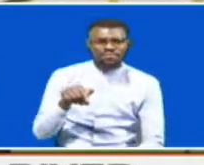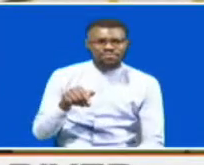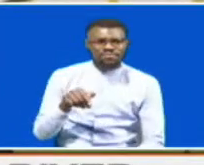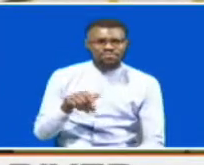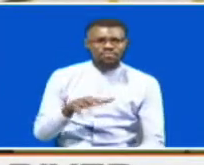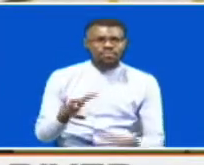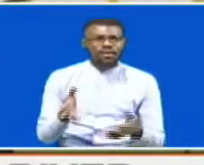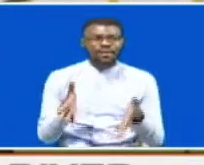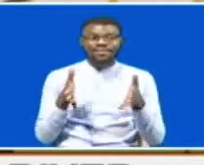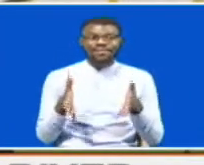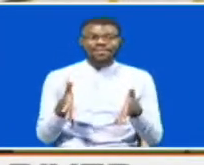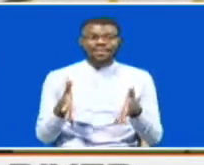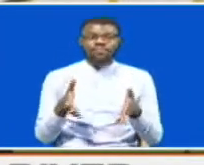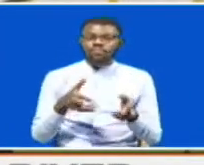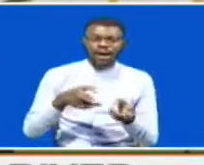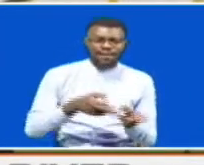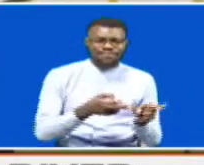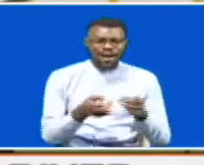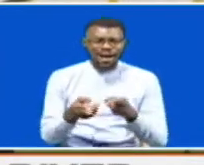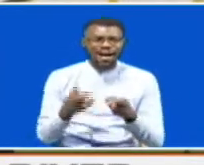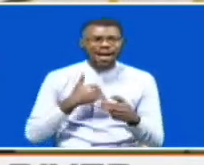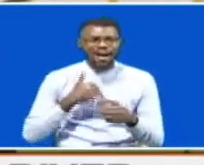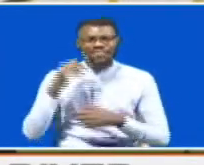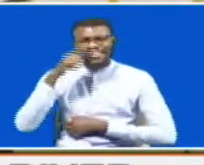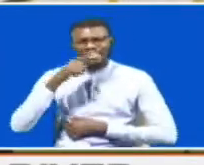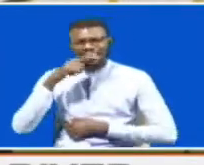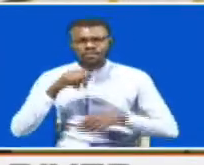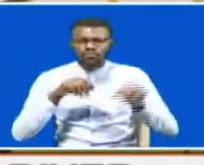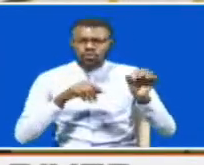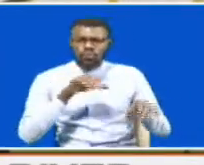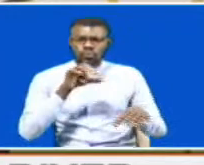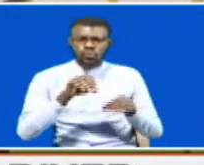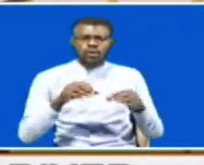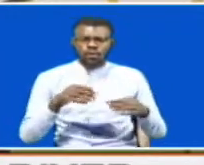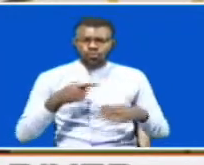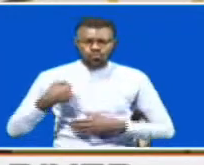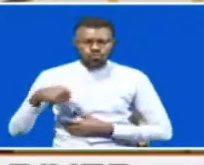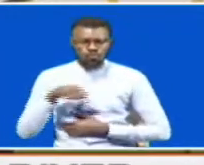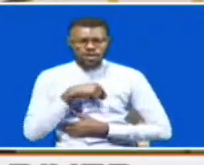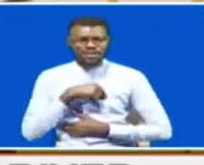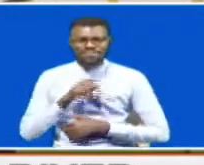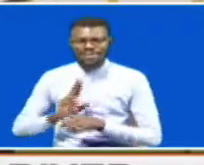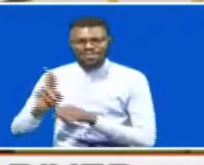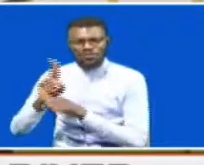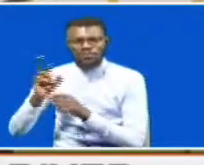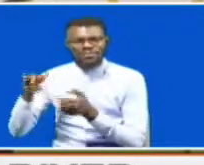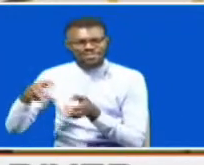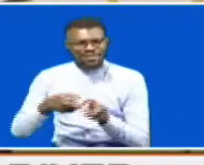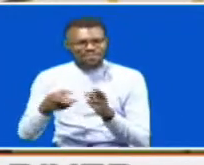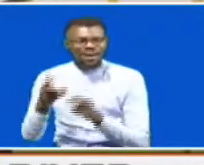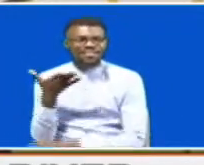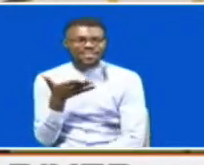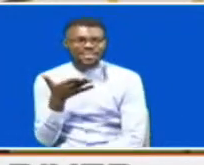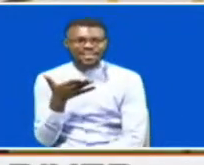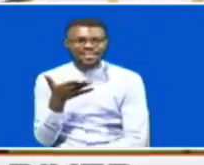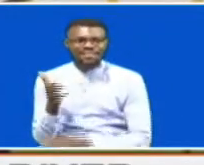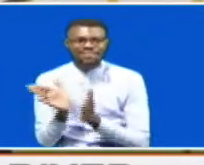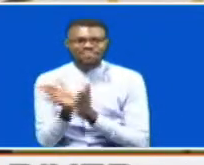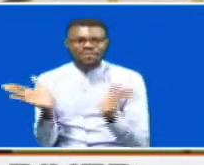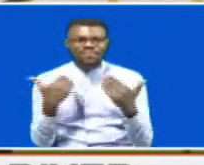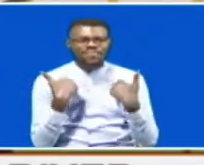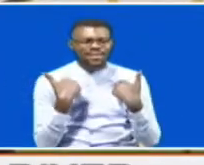that come from this river basin. We are the consumers, whether you live there or not. So when we are talking about public health